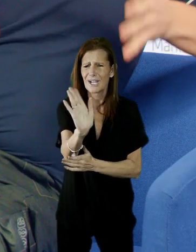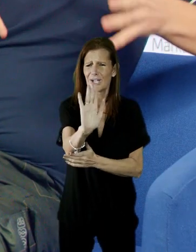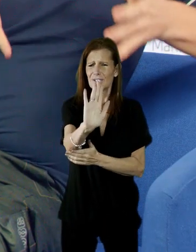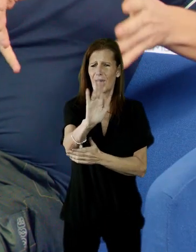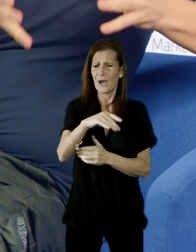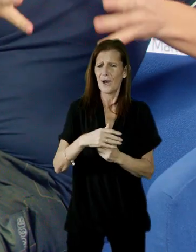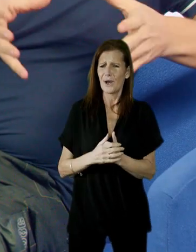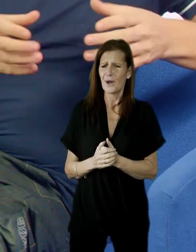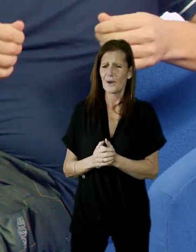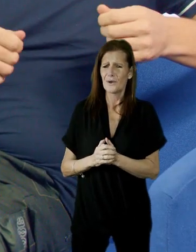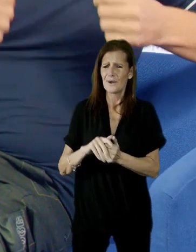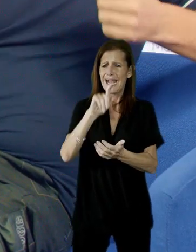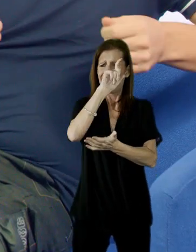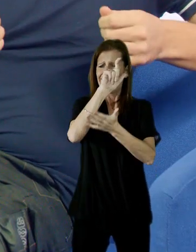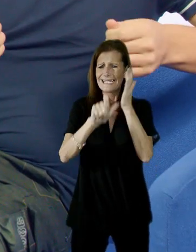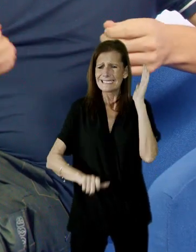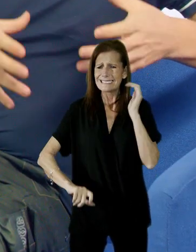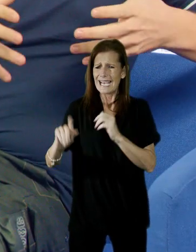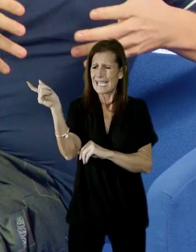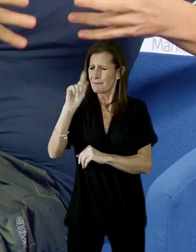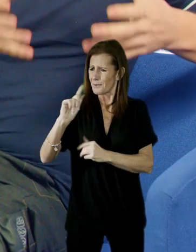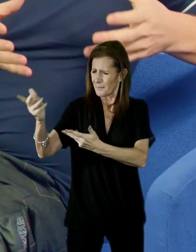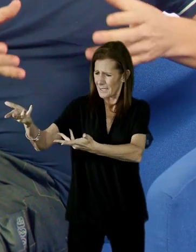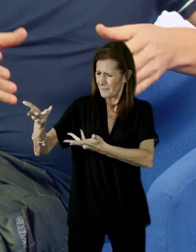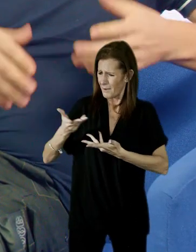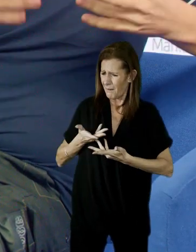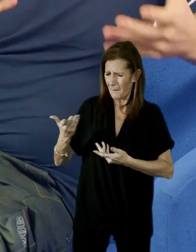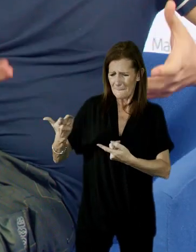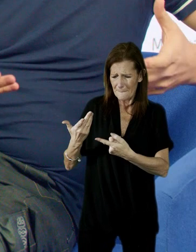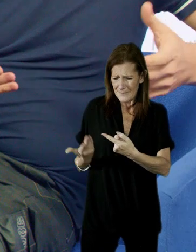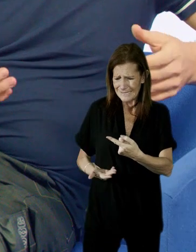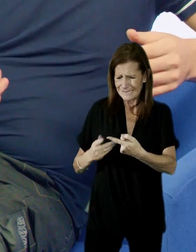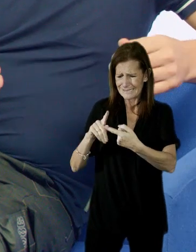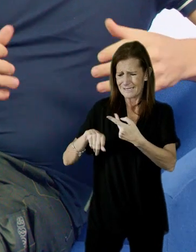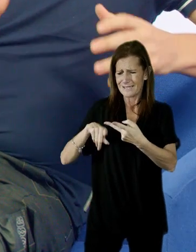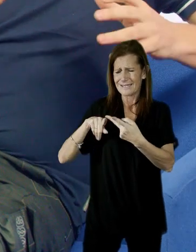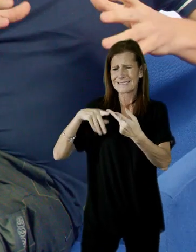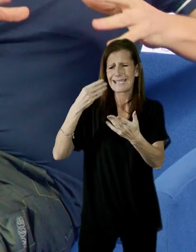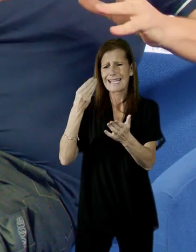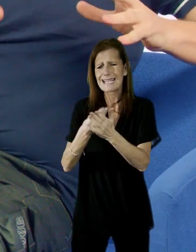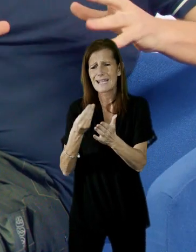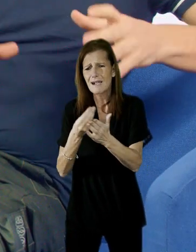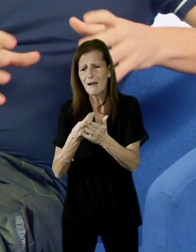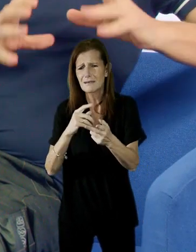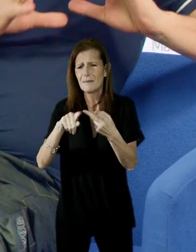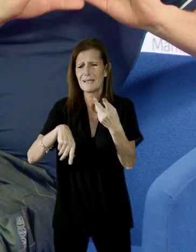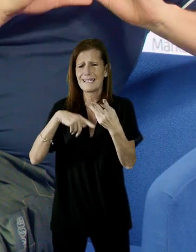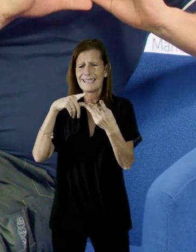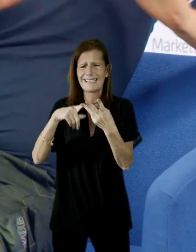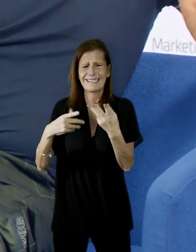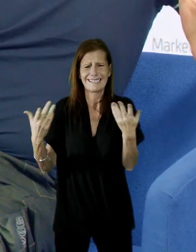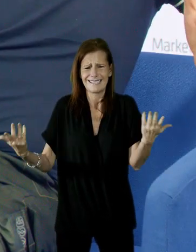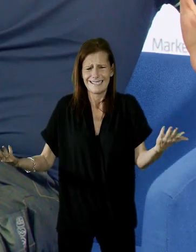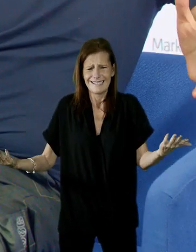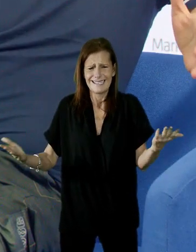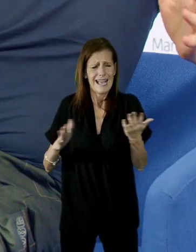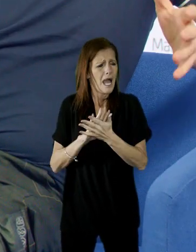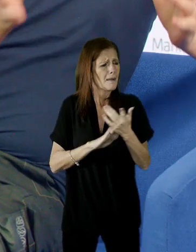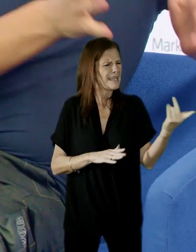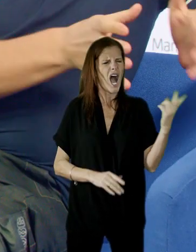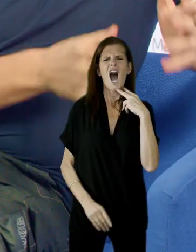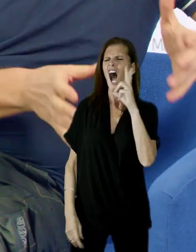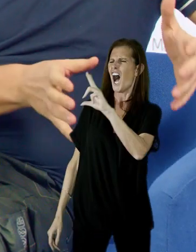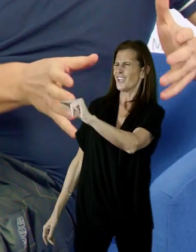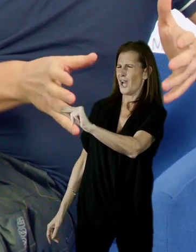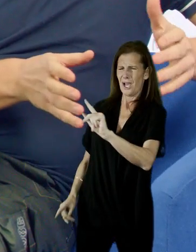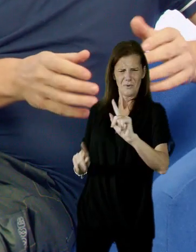of the disabled people themselves and what they bring, to a business, to the economy, far outweighs any argument that anyone